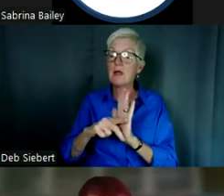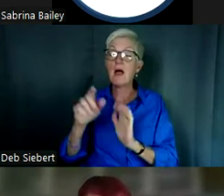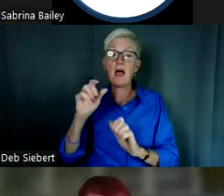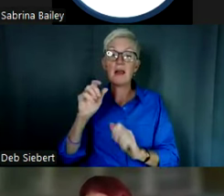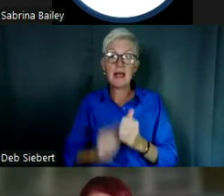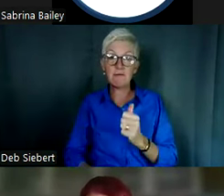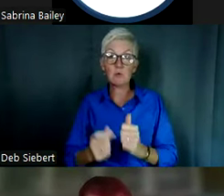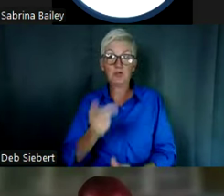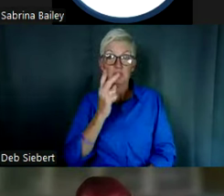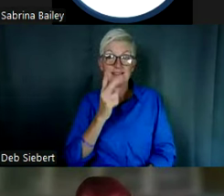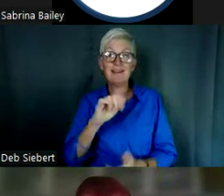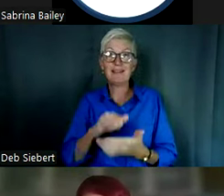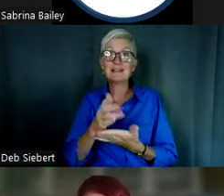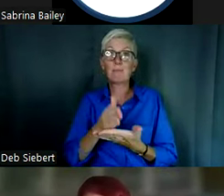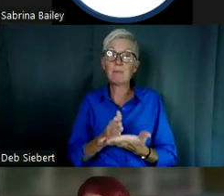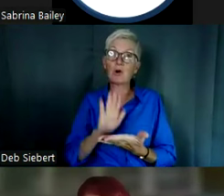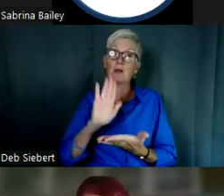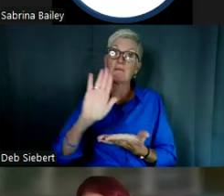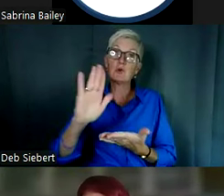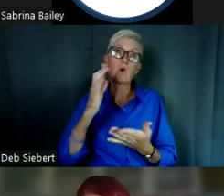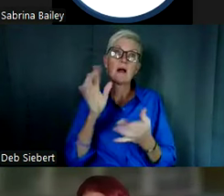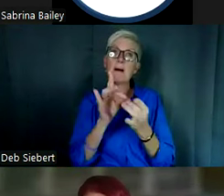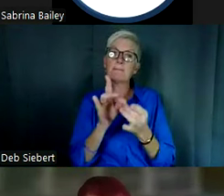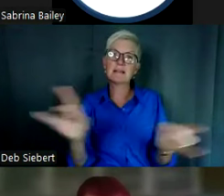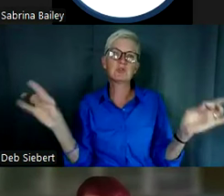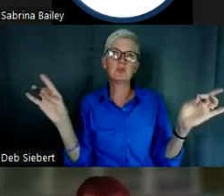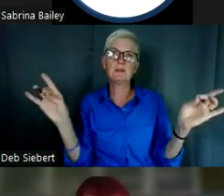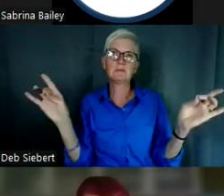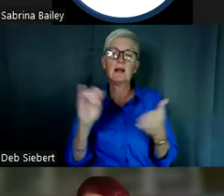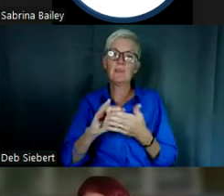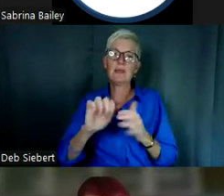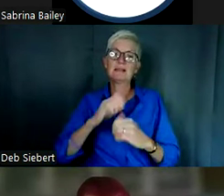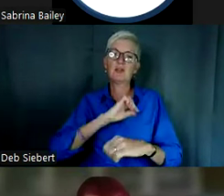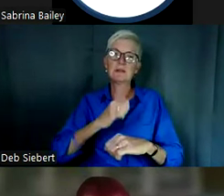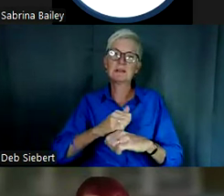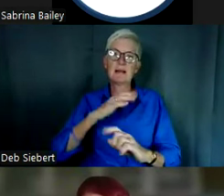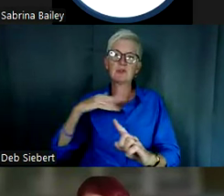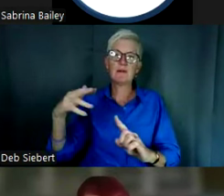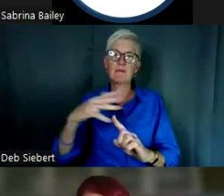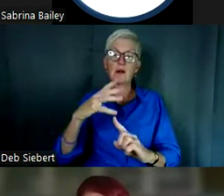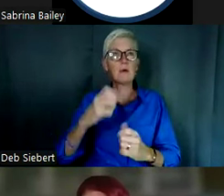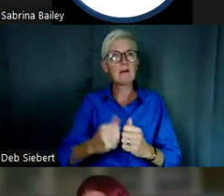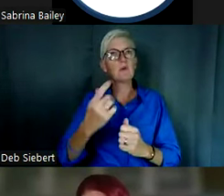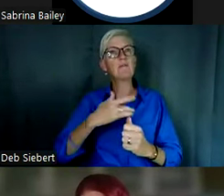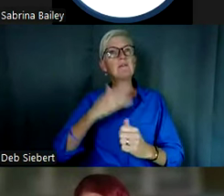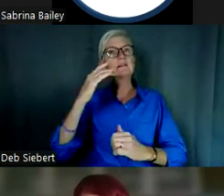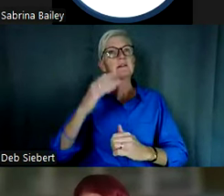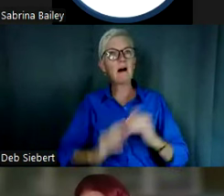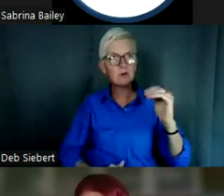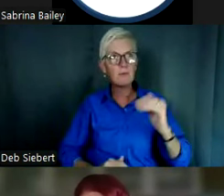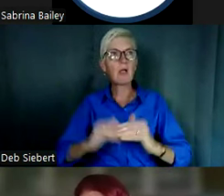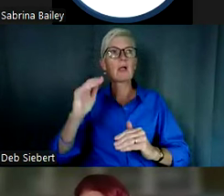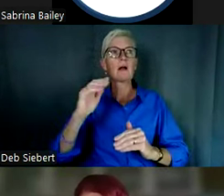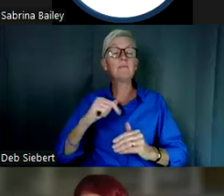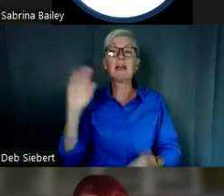that is part of your messaging, et cetera, that you're doing. That's how you establish an environment where everybody feels comfortable and it will